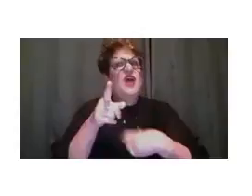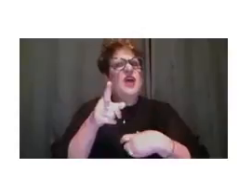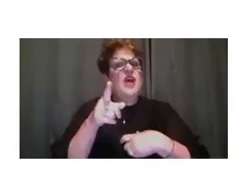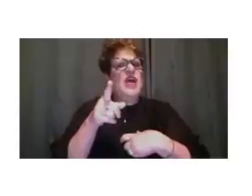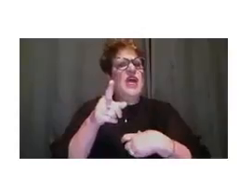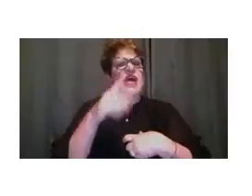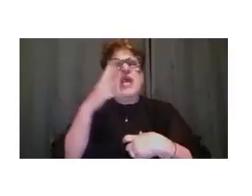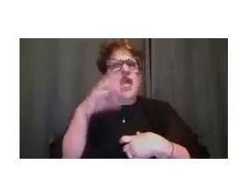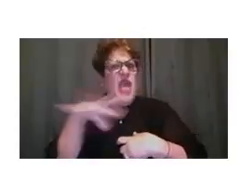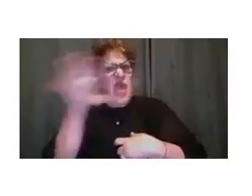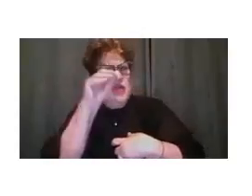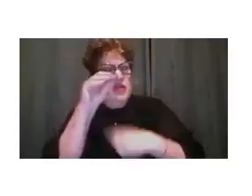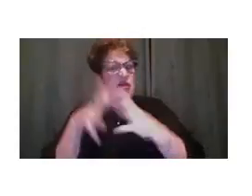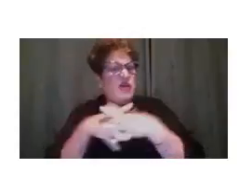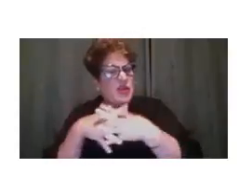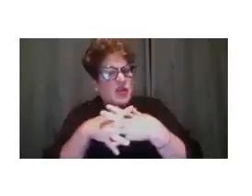African American?